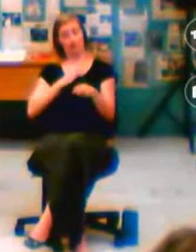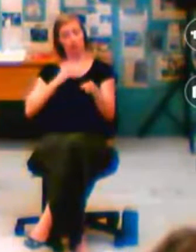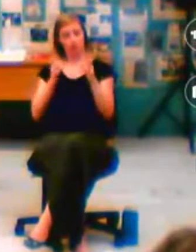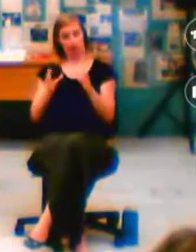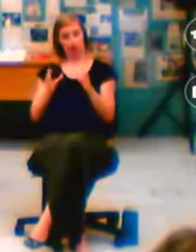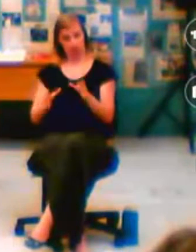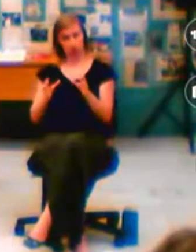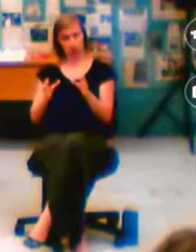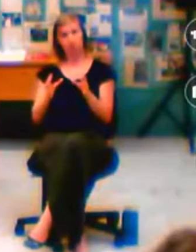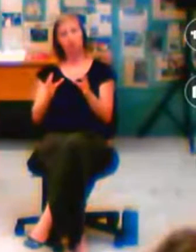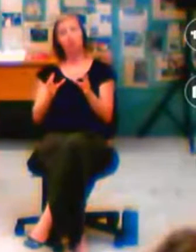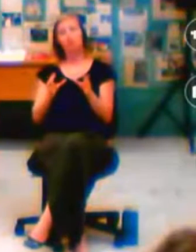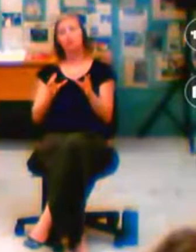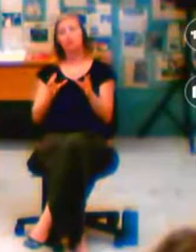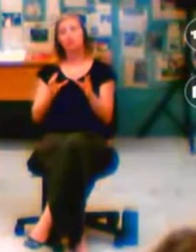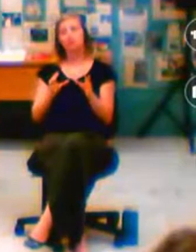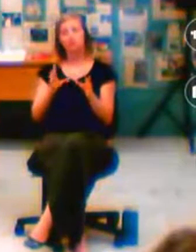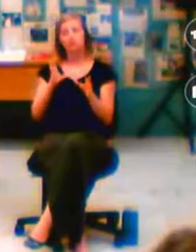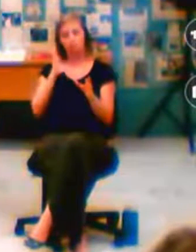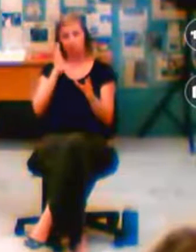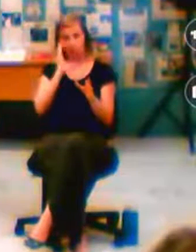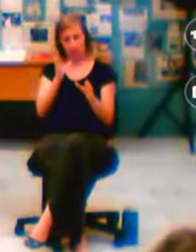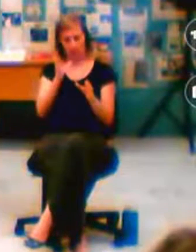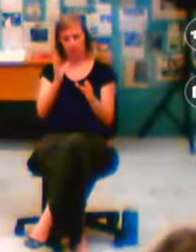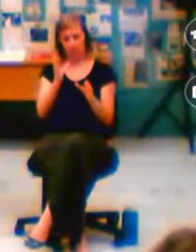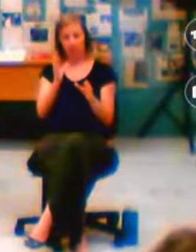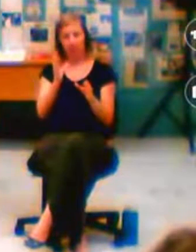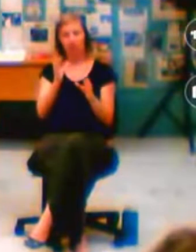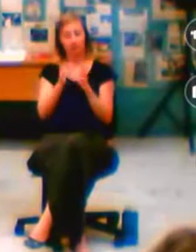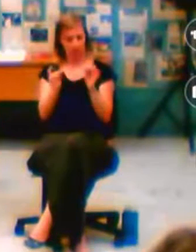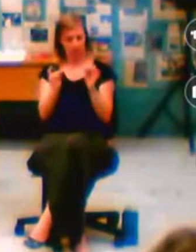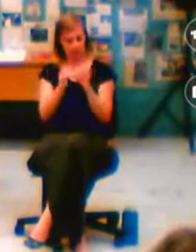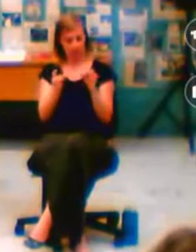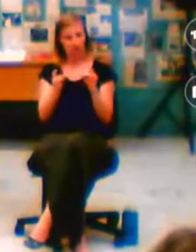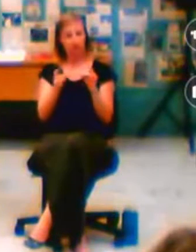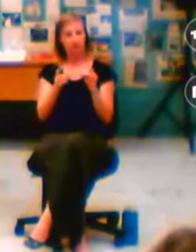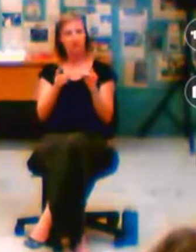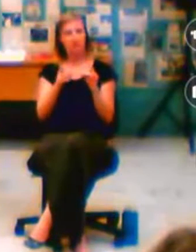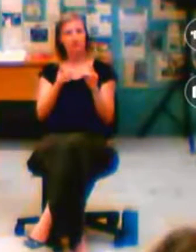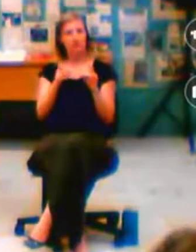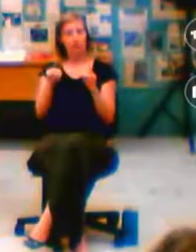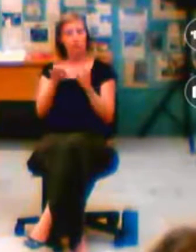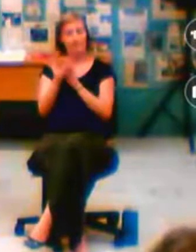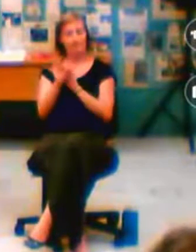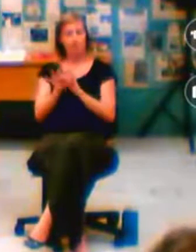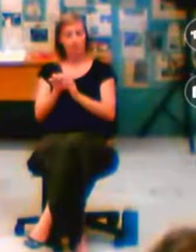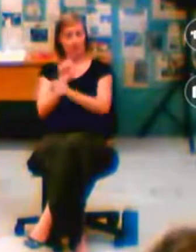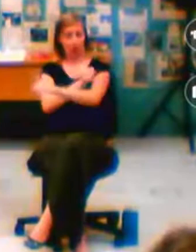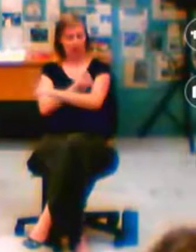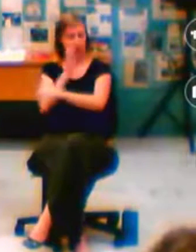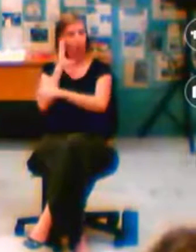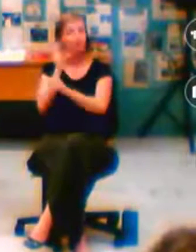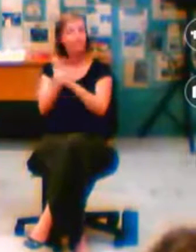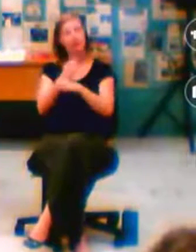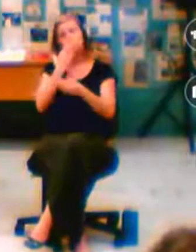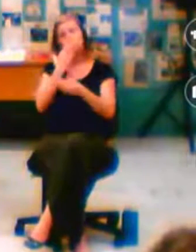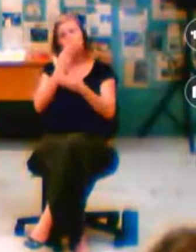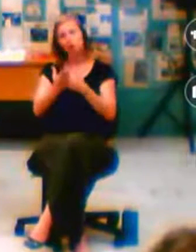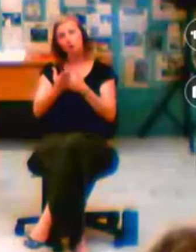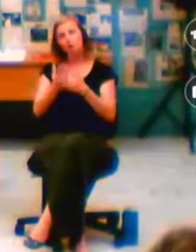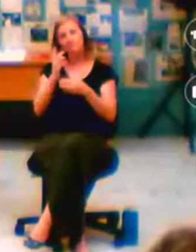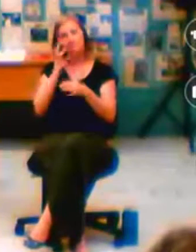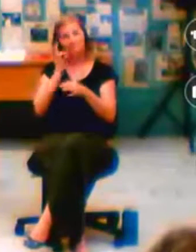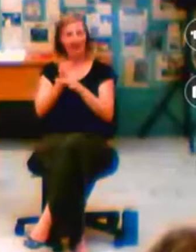in the House and Senate, majority and minority leadership, and the governor, three people each. And the requirements for that board of